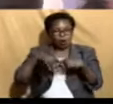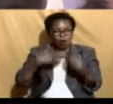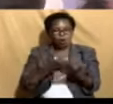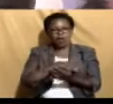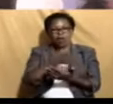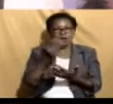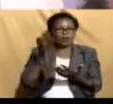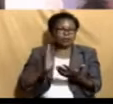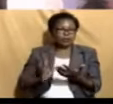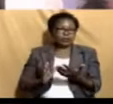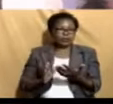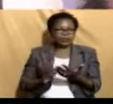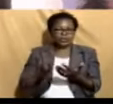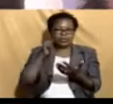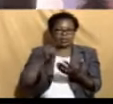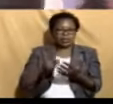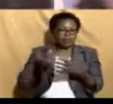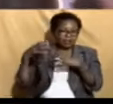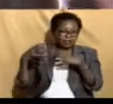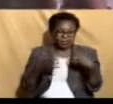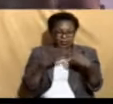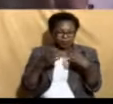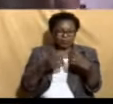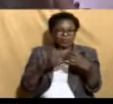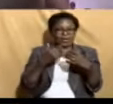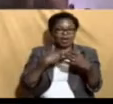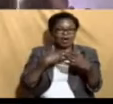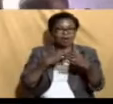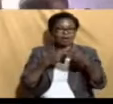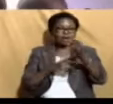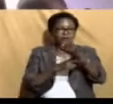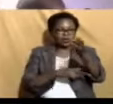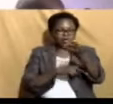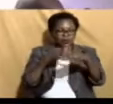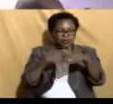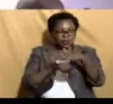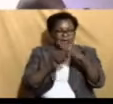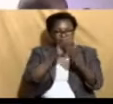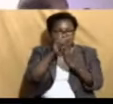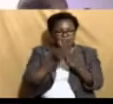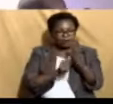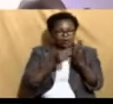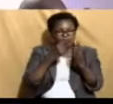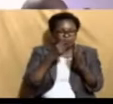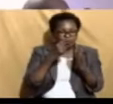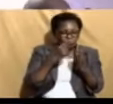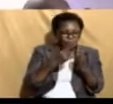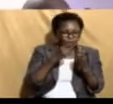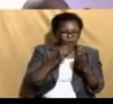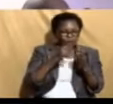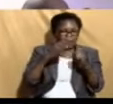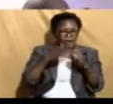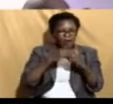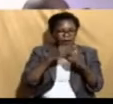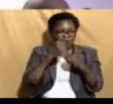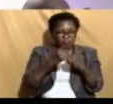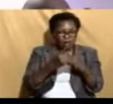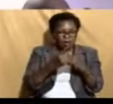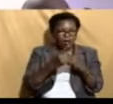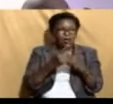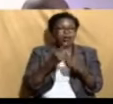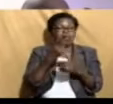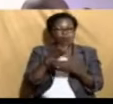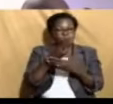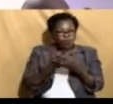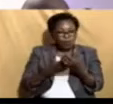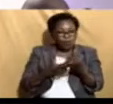This argument, my lords, finds basis in Articles 109(5) and 119(1) of the Constitution, both